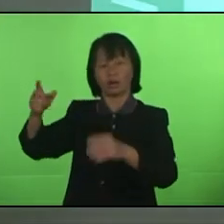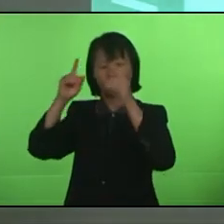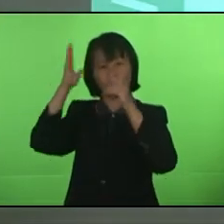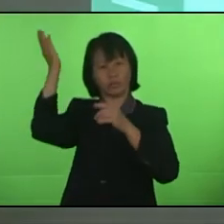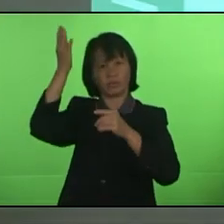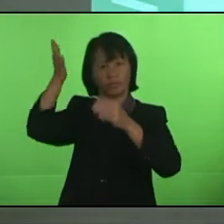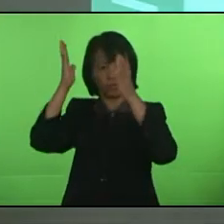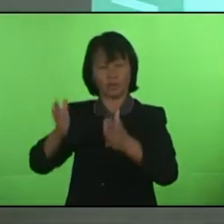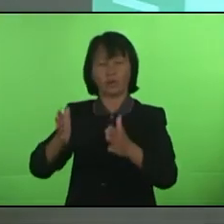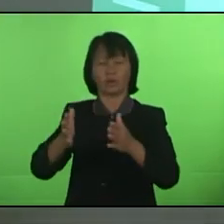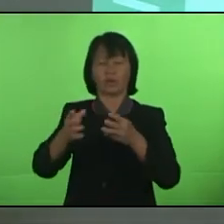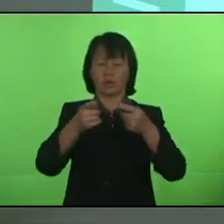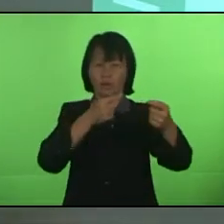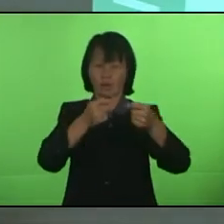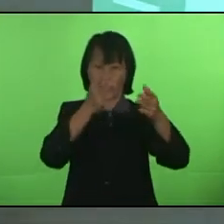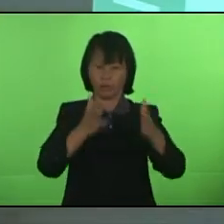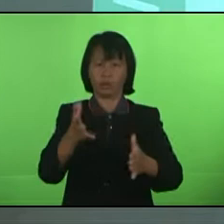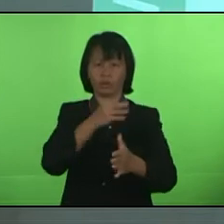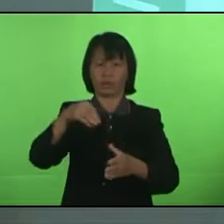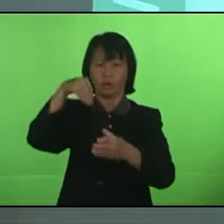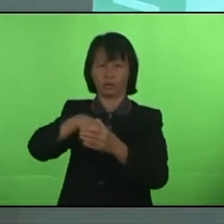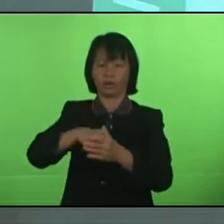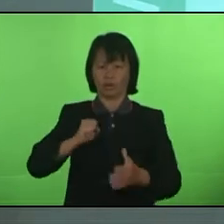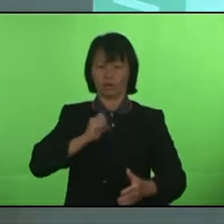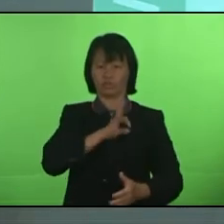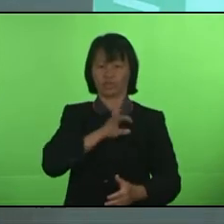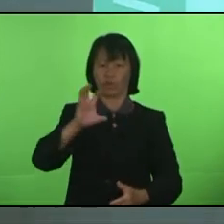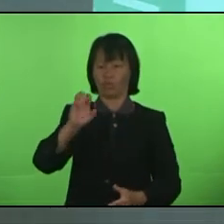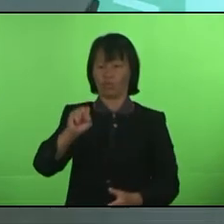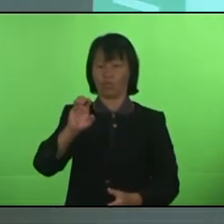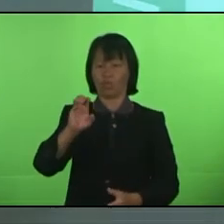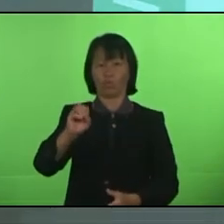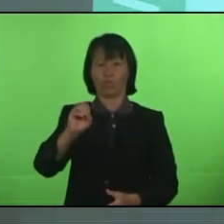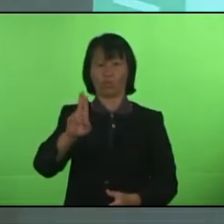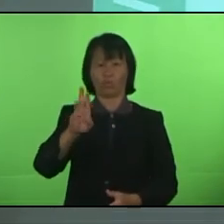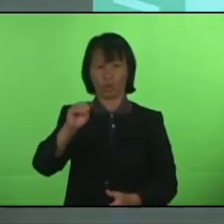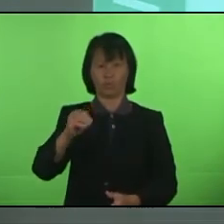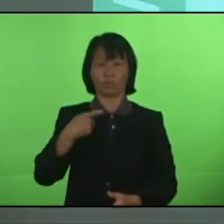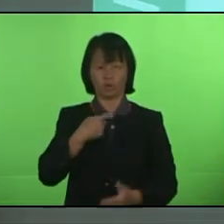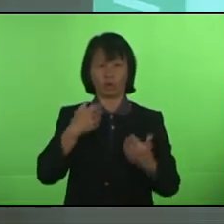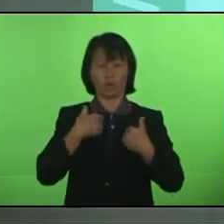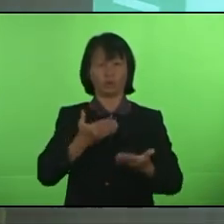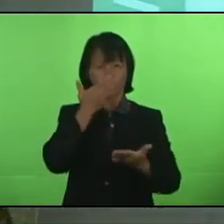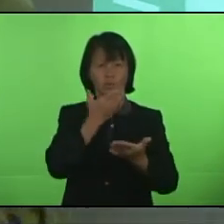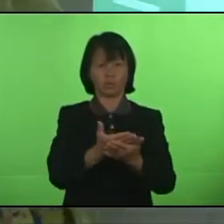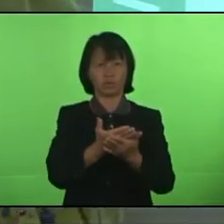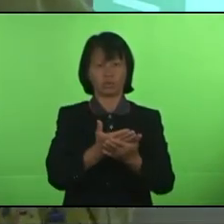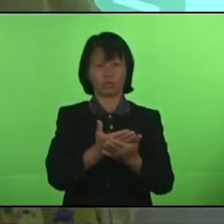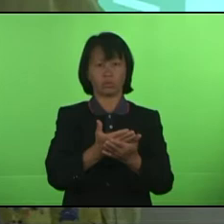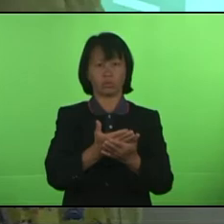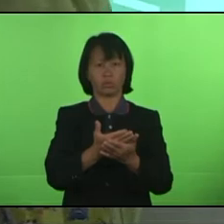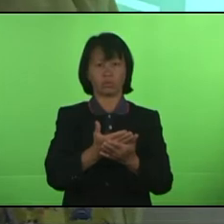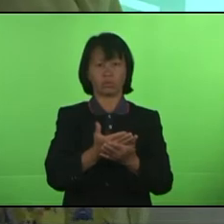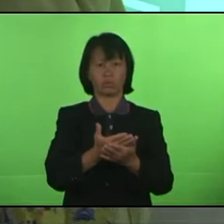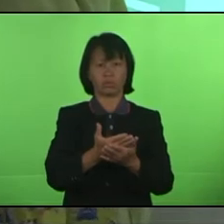tutors, administrators, even with the OUM staff. You have a good platform, to help you